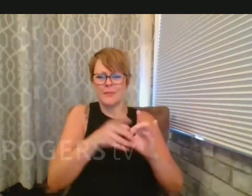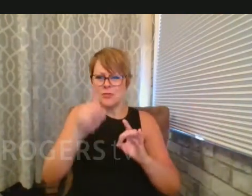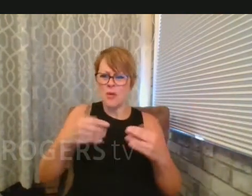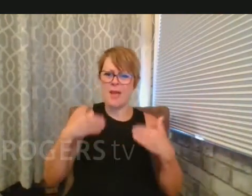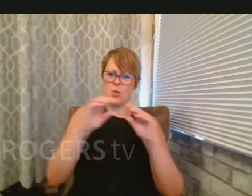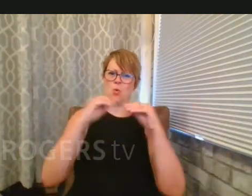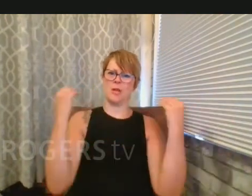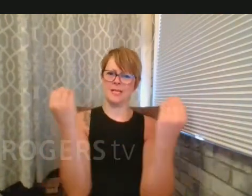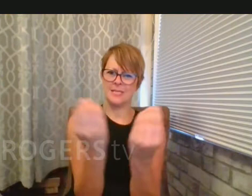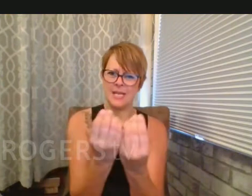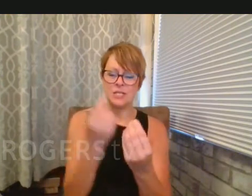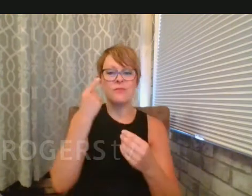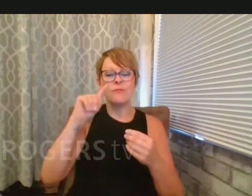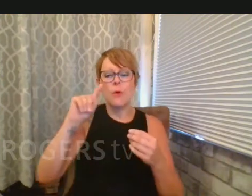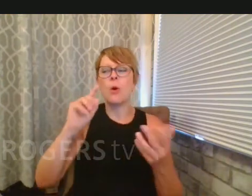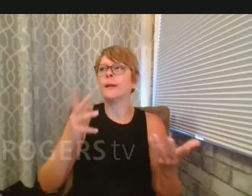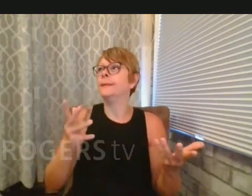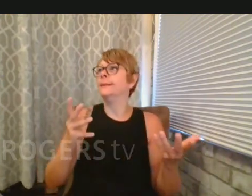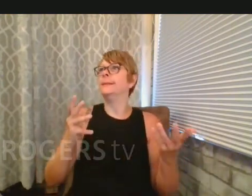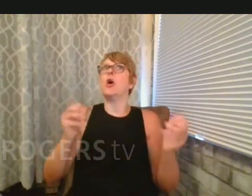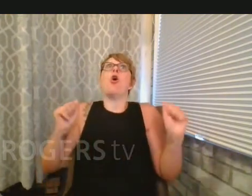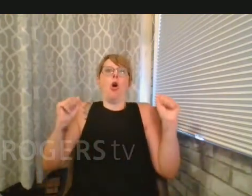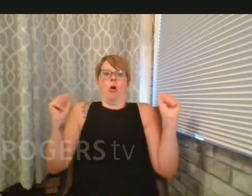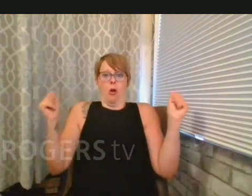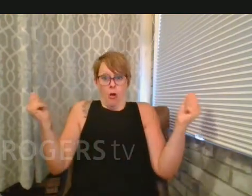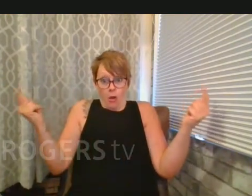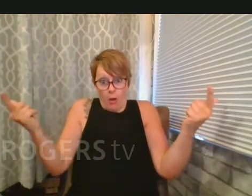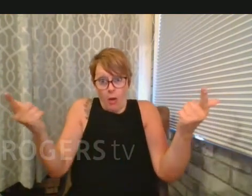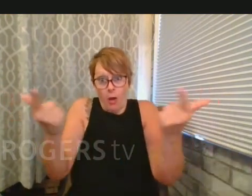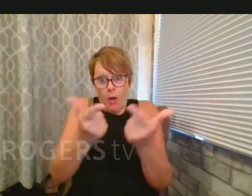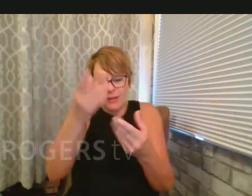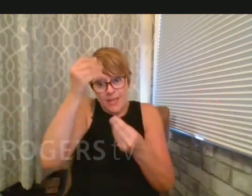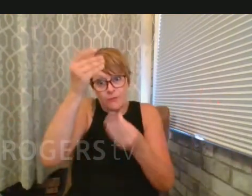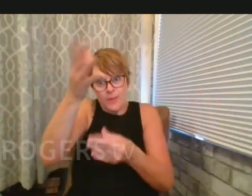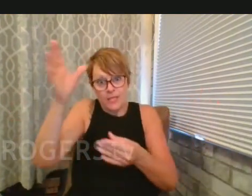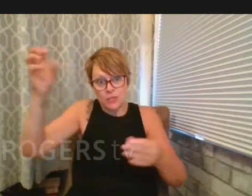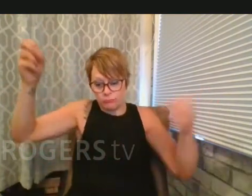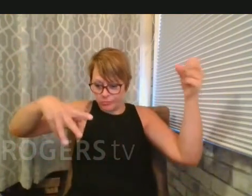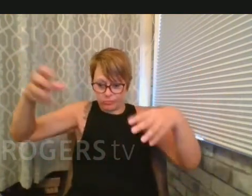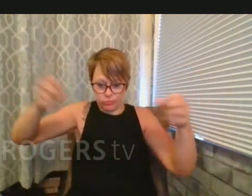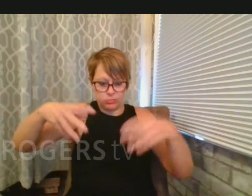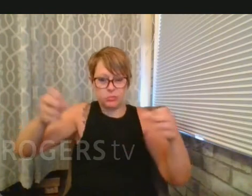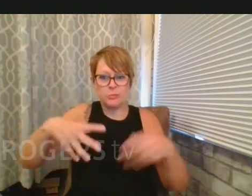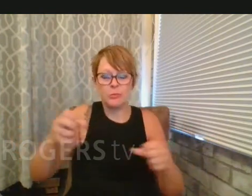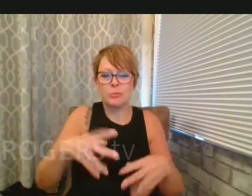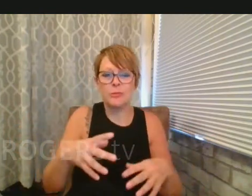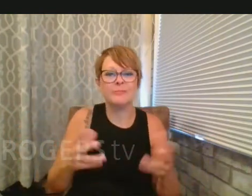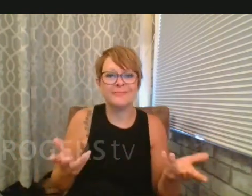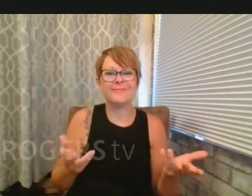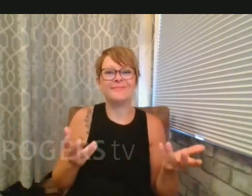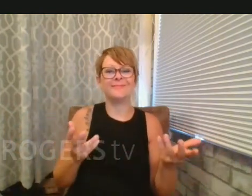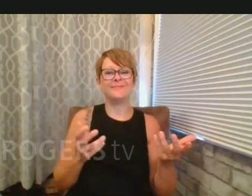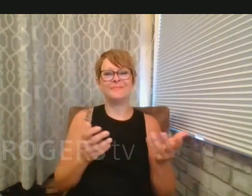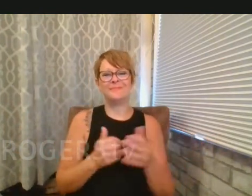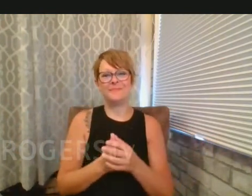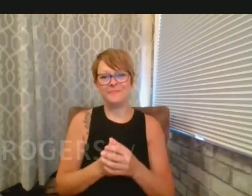First Step. All of us should input our information as entrepreneurs, businessmen, artists,